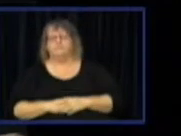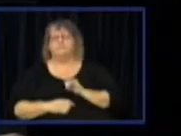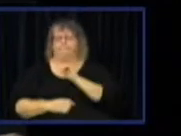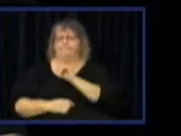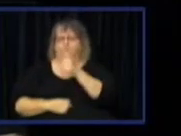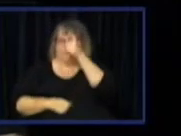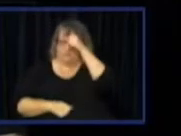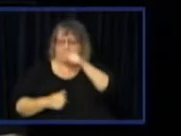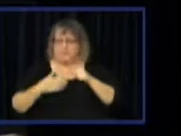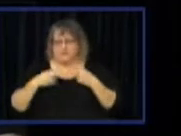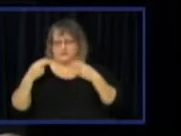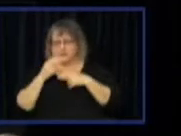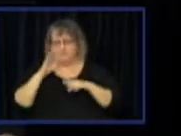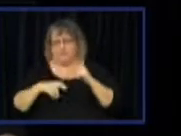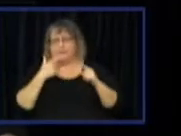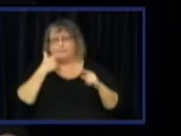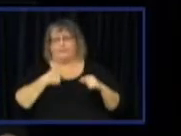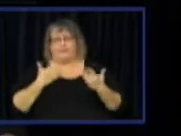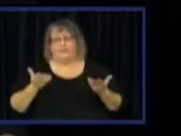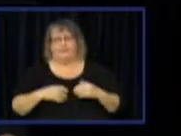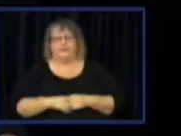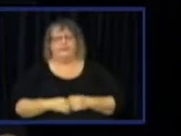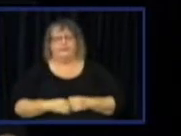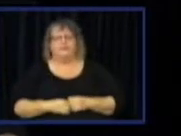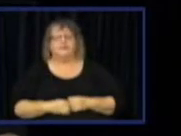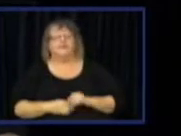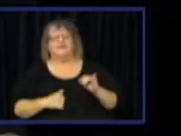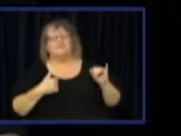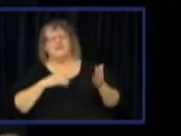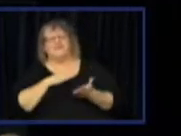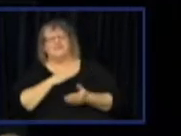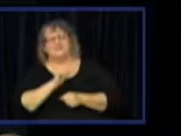You remember my slides better than I do. That's my job.